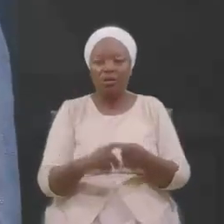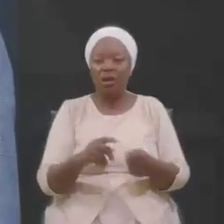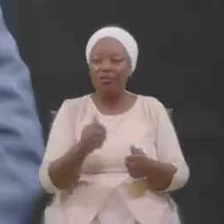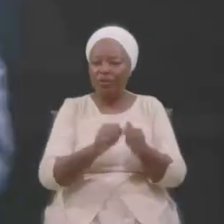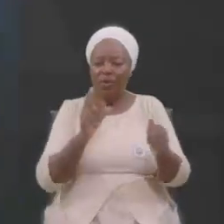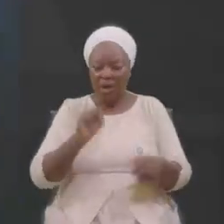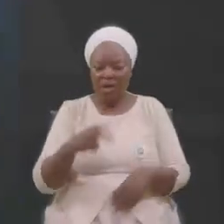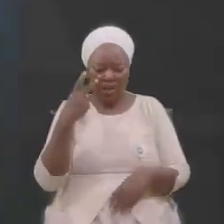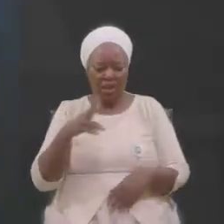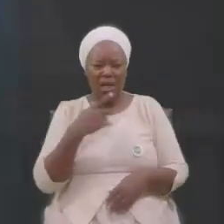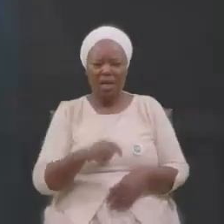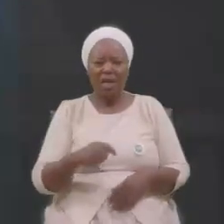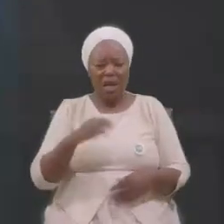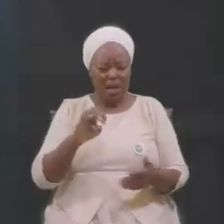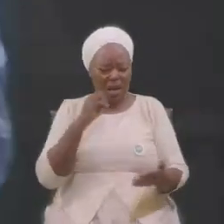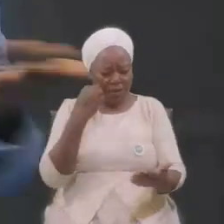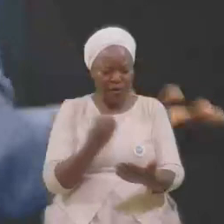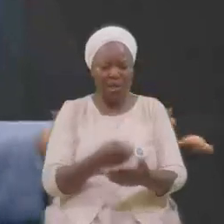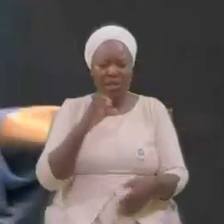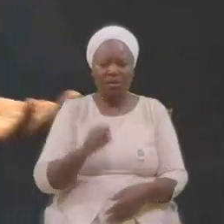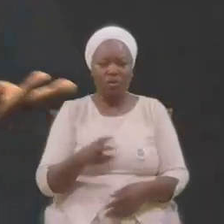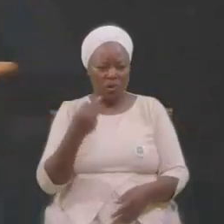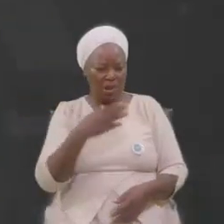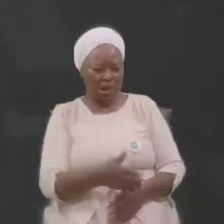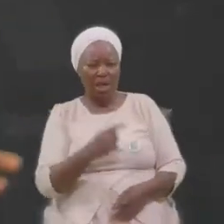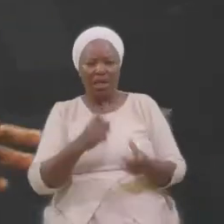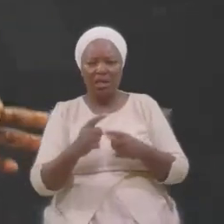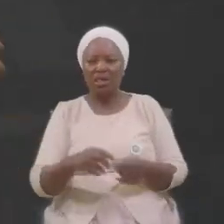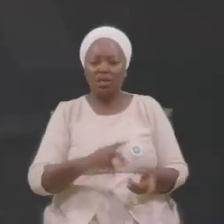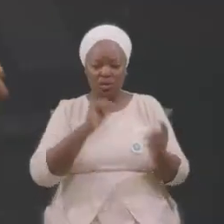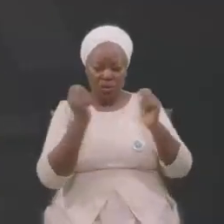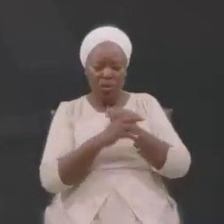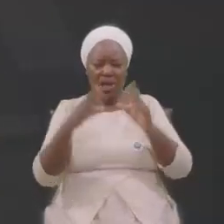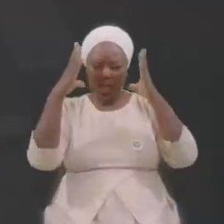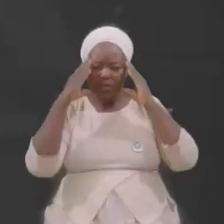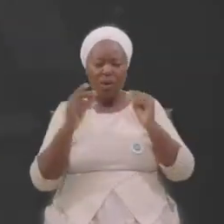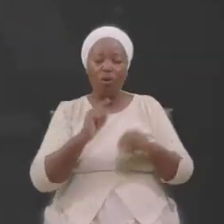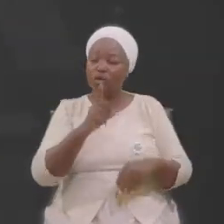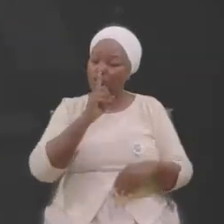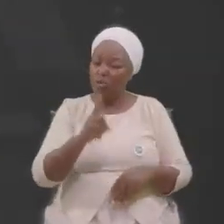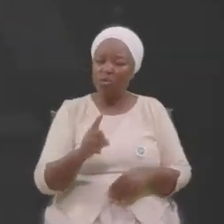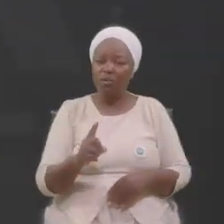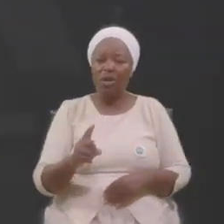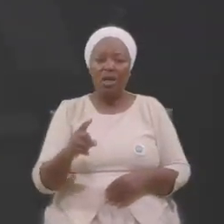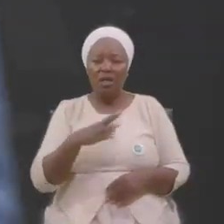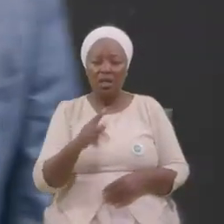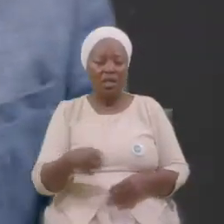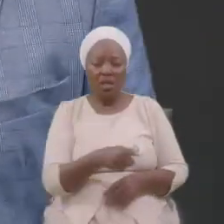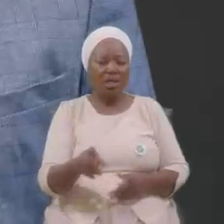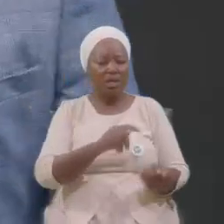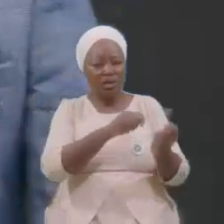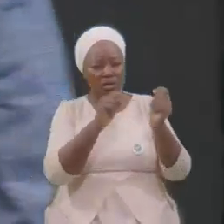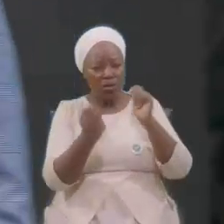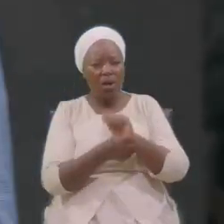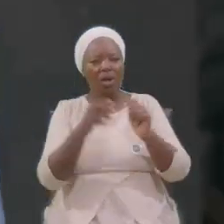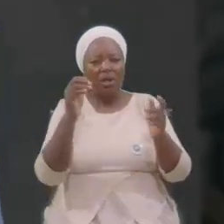evidence was there. They turned. The experience was real. They turned. That